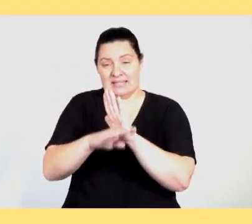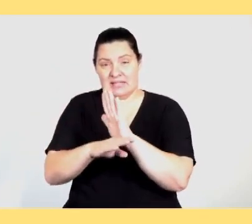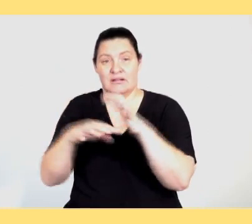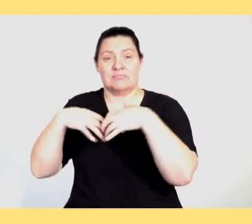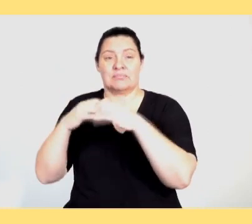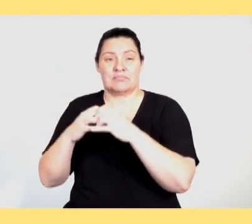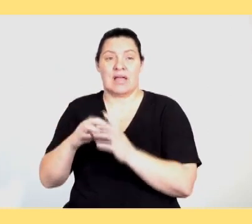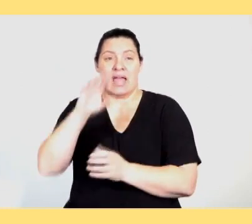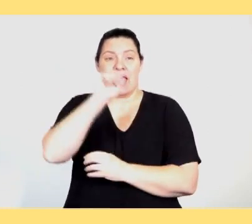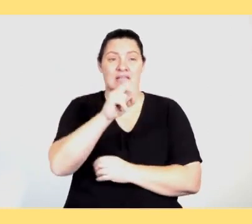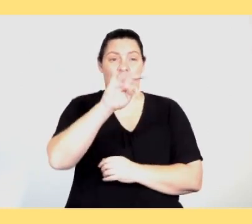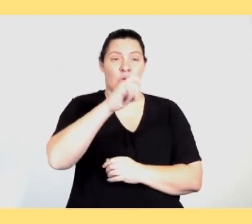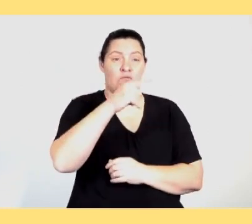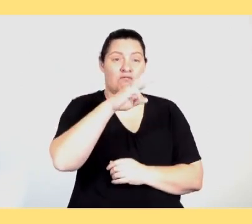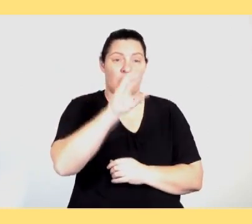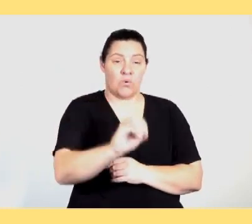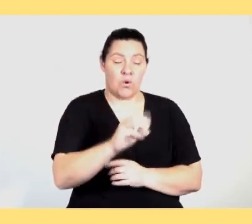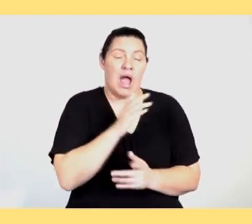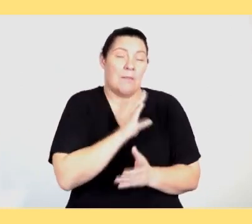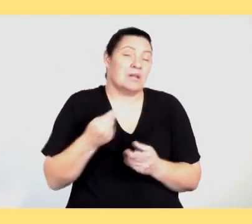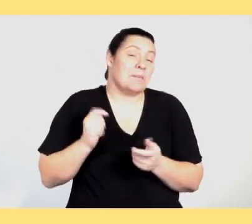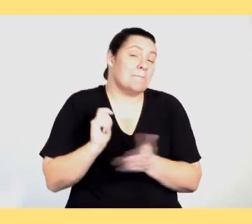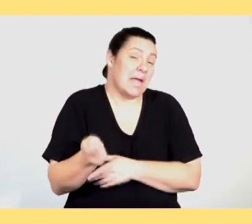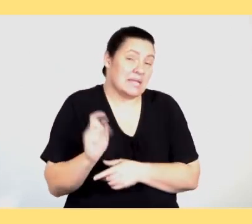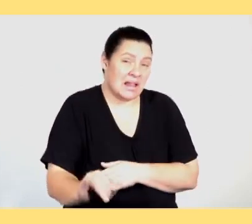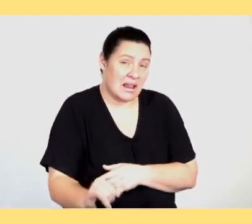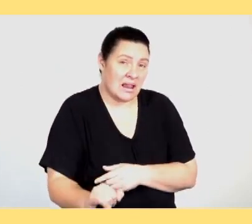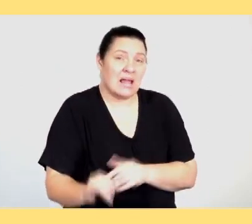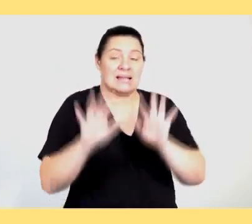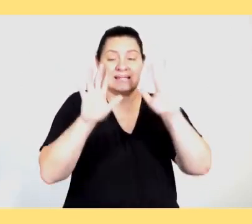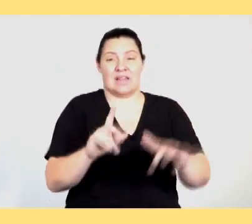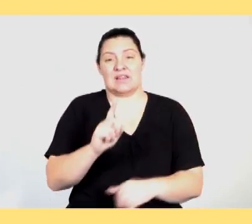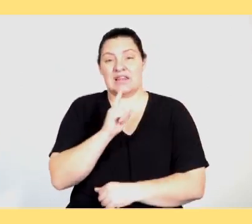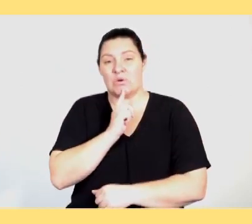list. As Ndlovu, how much is he owing us?